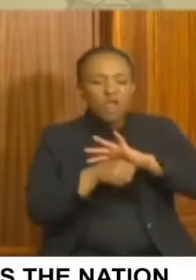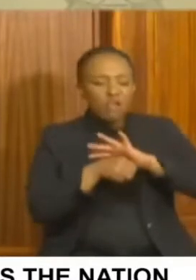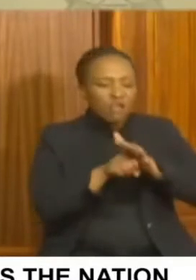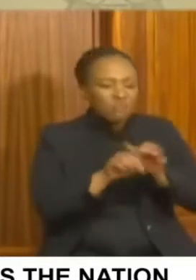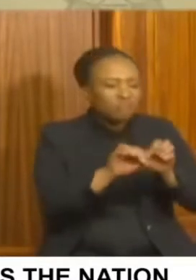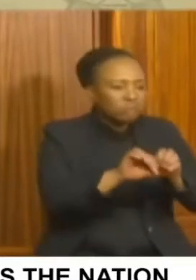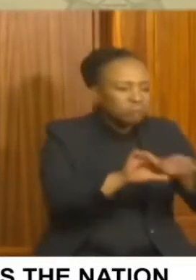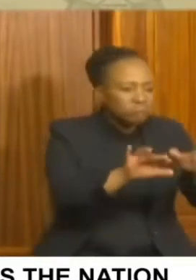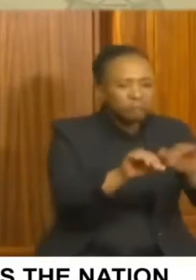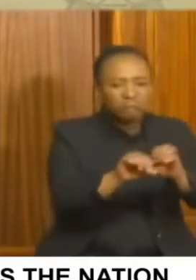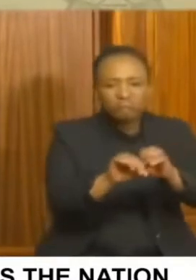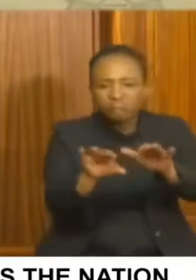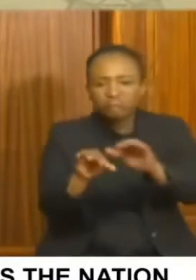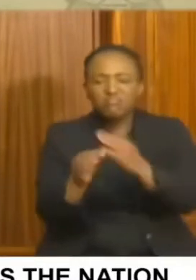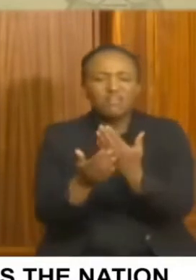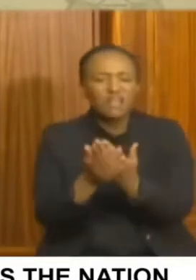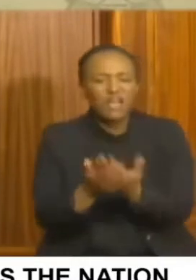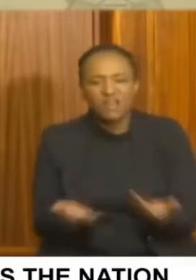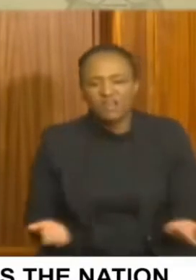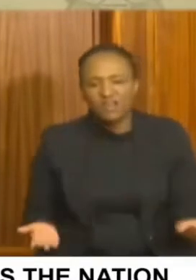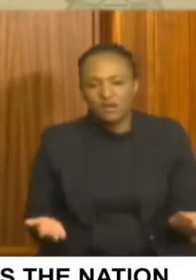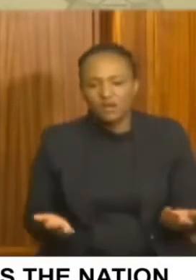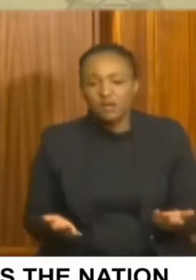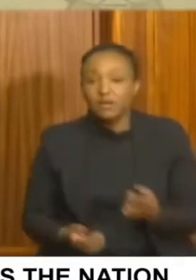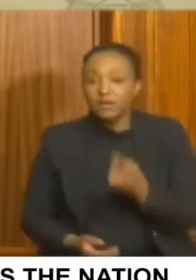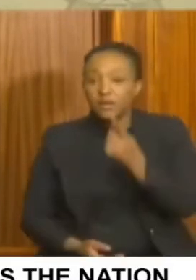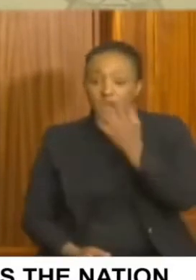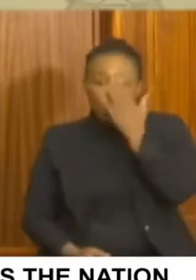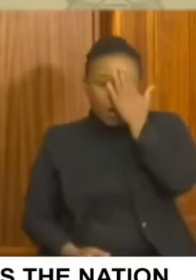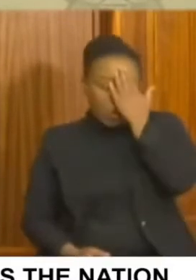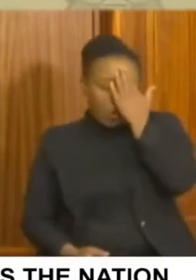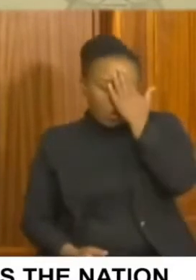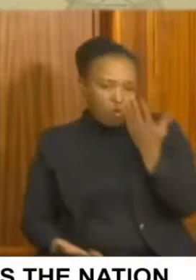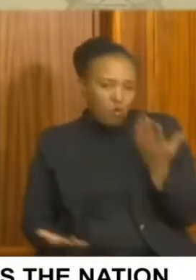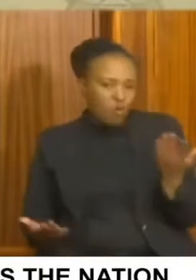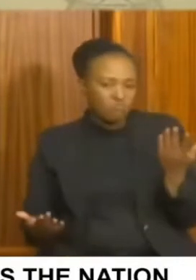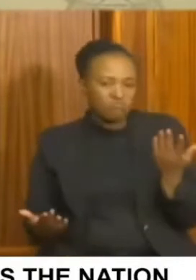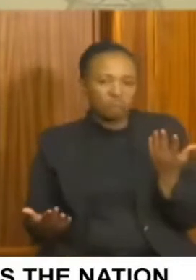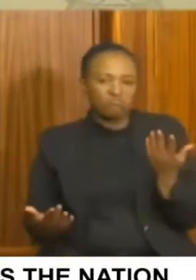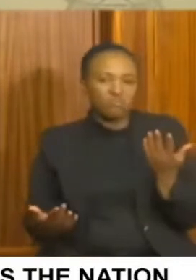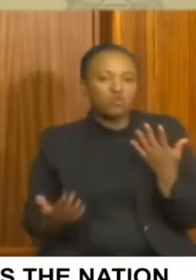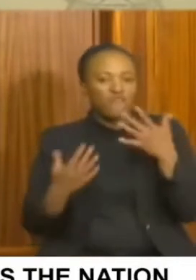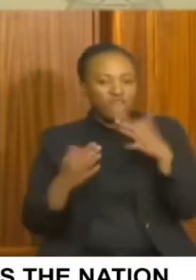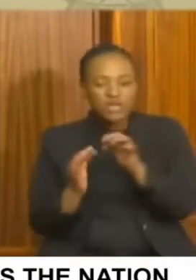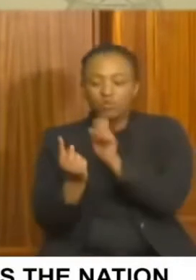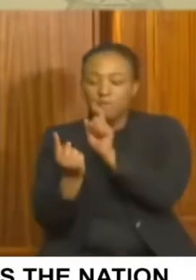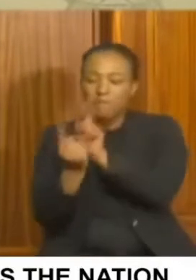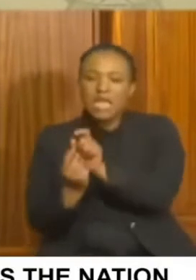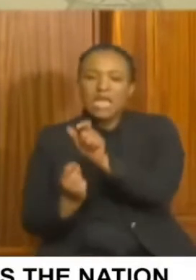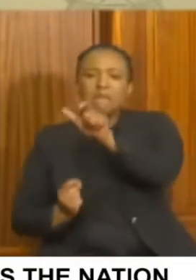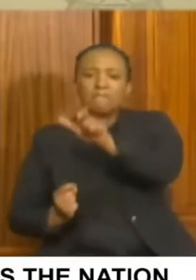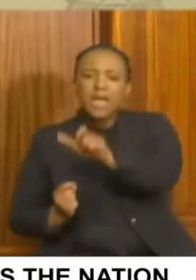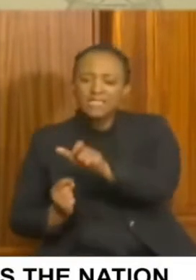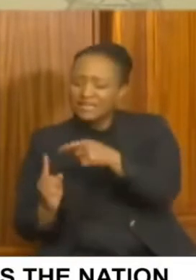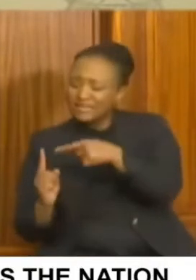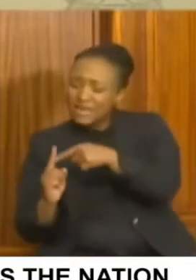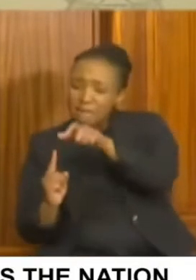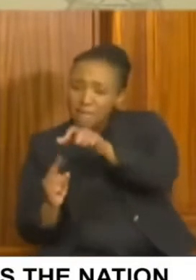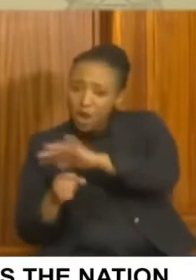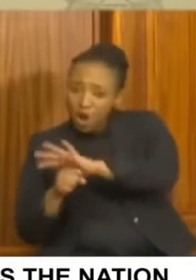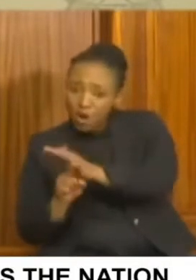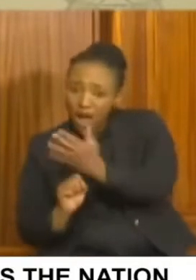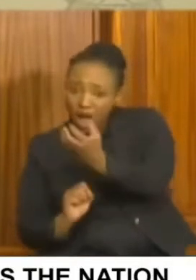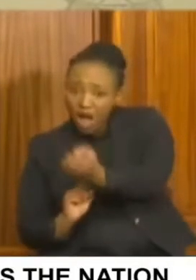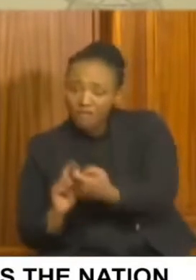disease around. When we know that we have been exposed to a person infected with COVID-19.